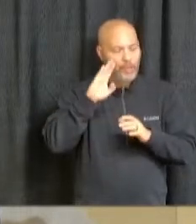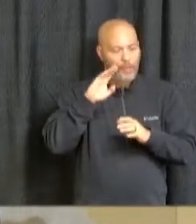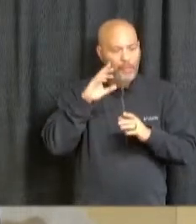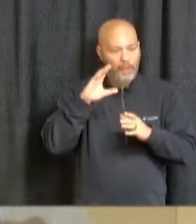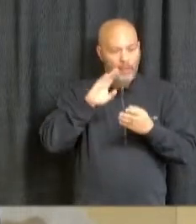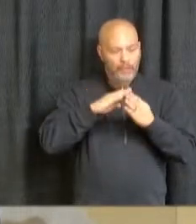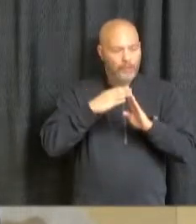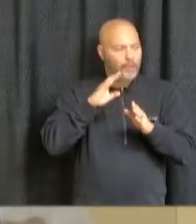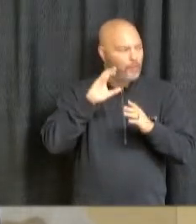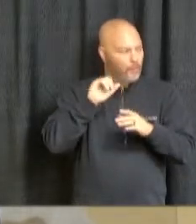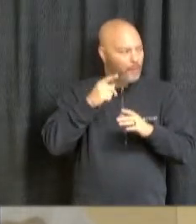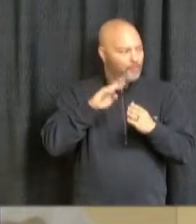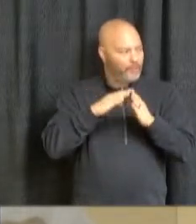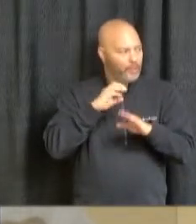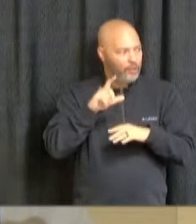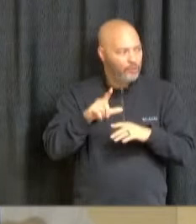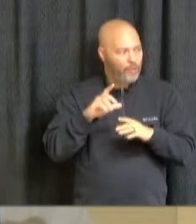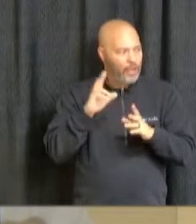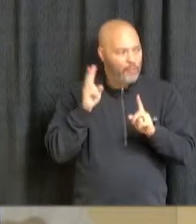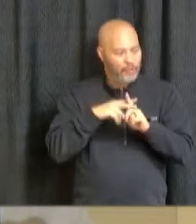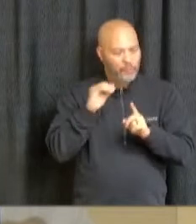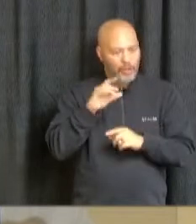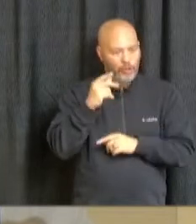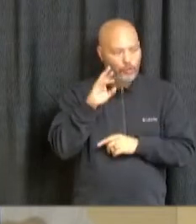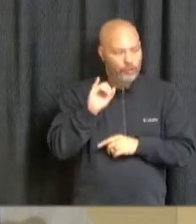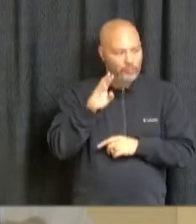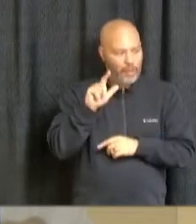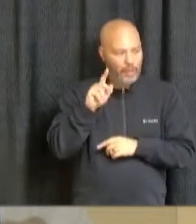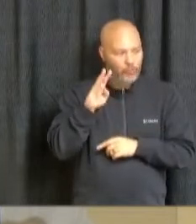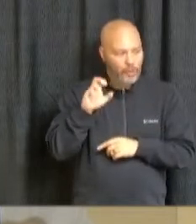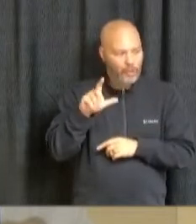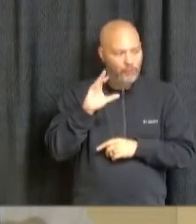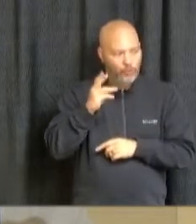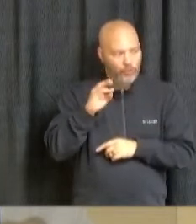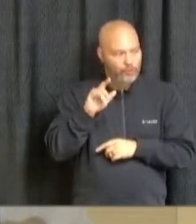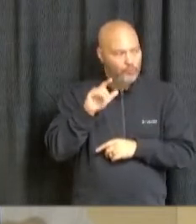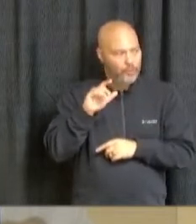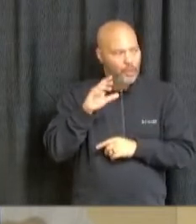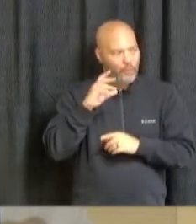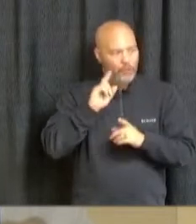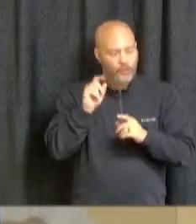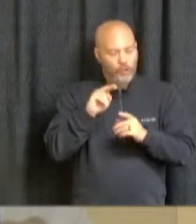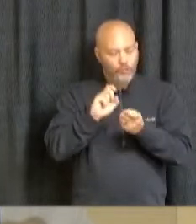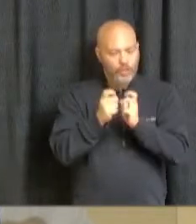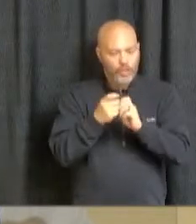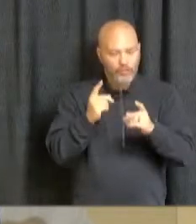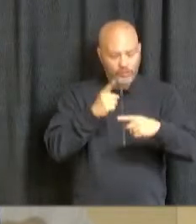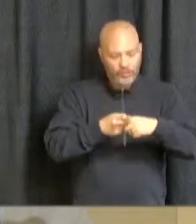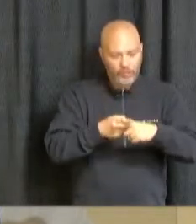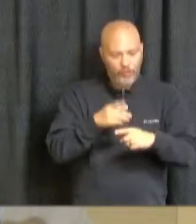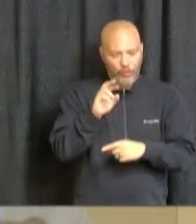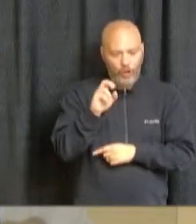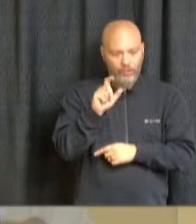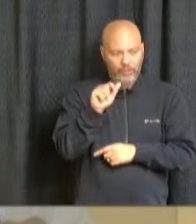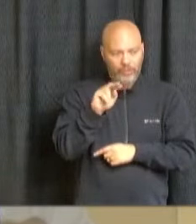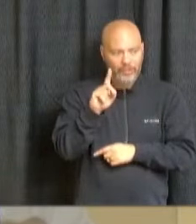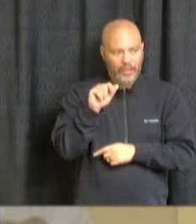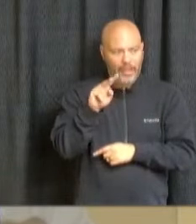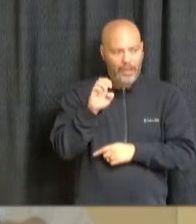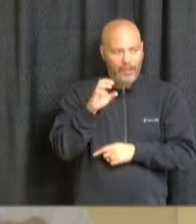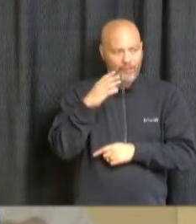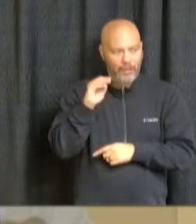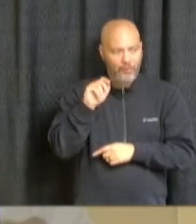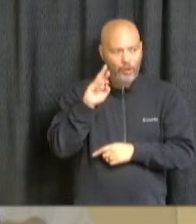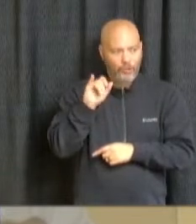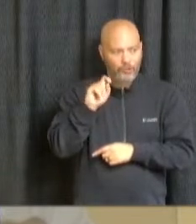map of the city of Clarksville, application of Chris Blackwell Construction for zone change on property located at the intersection of Crossland Avenue and